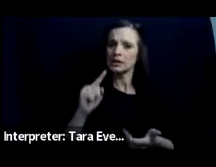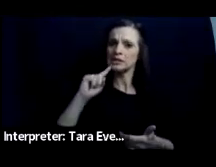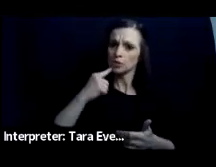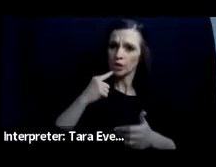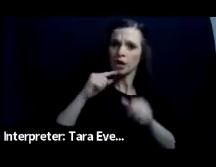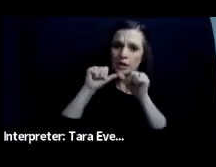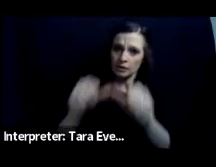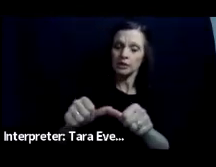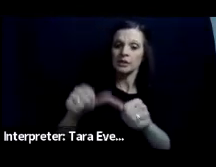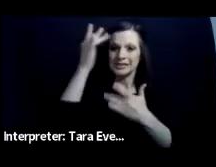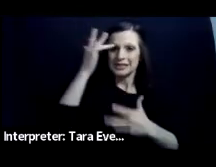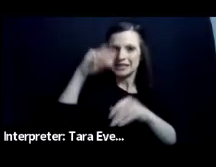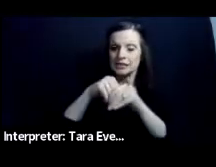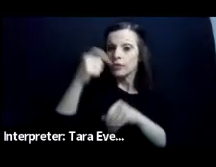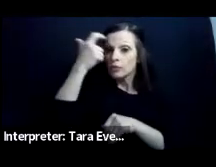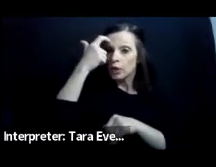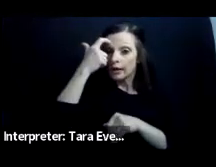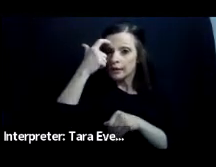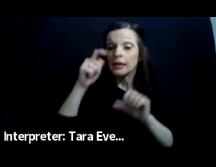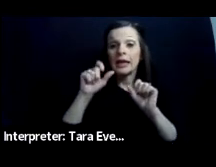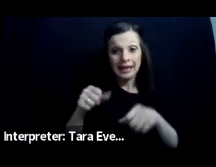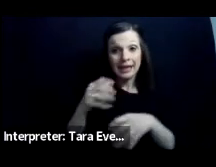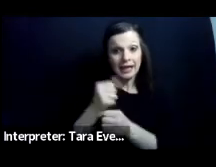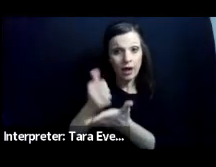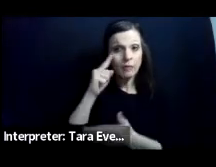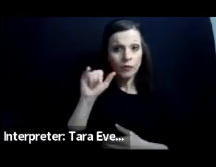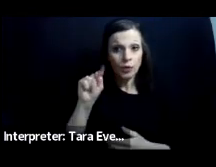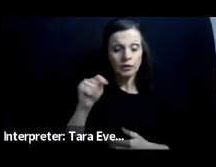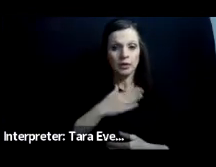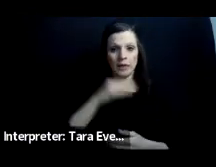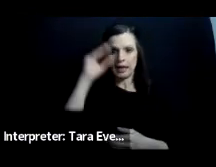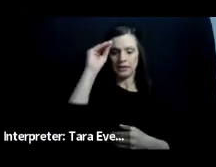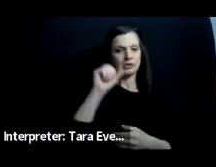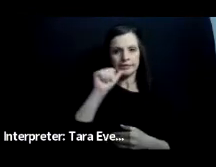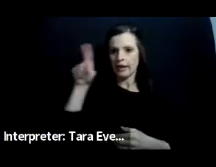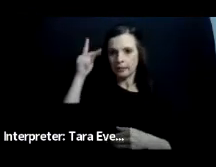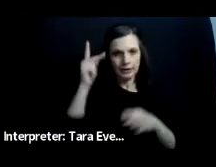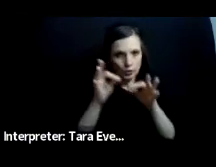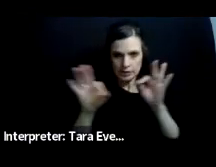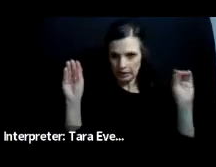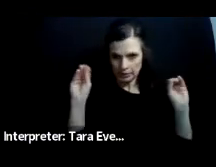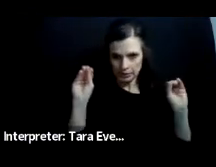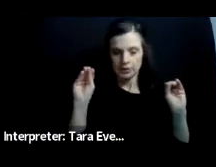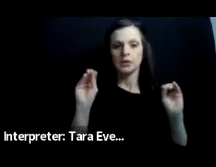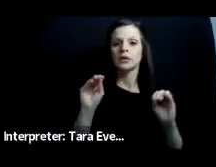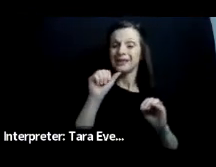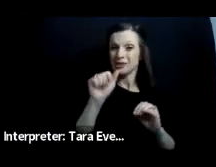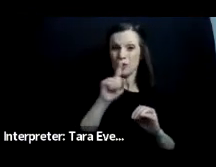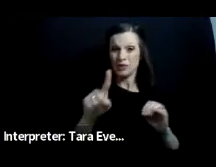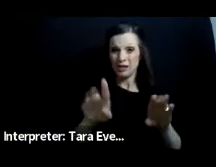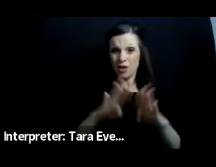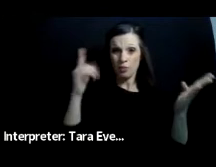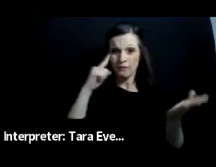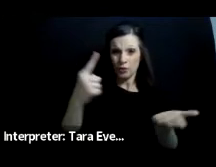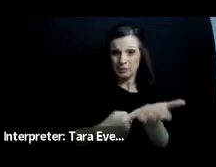the brain, and it can be treated. This isn't my opinion. It's not a political statement, and it really isn't open for debate, because